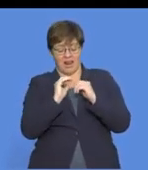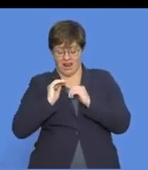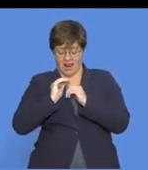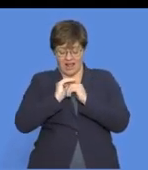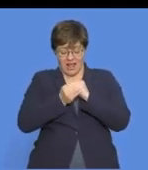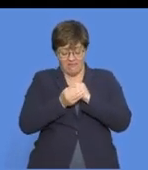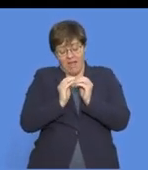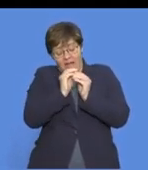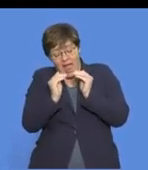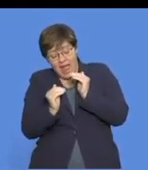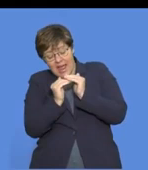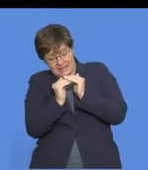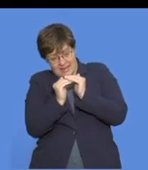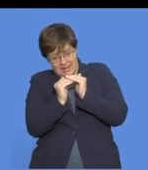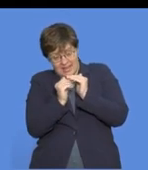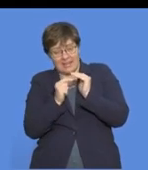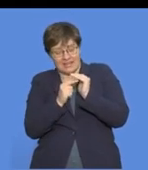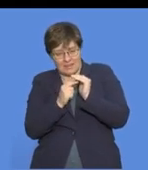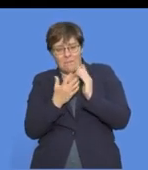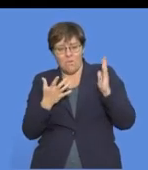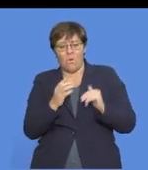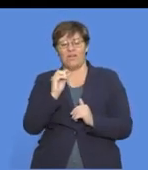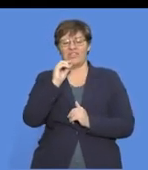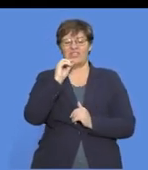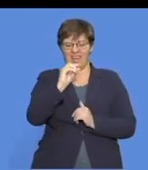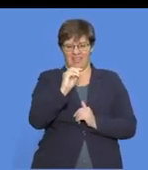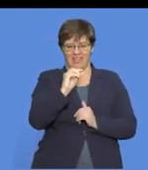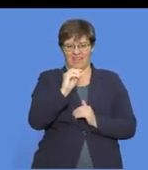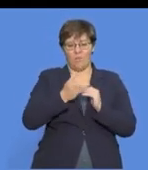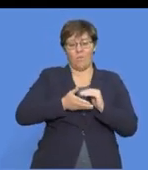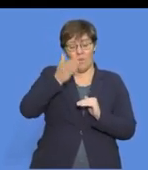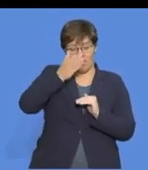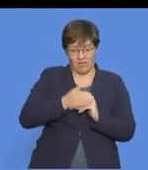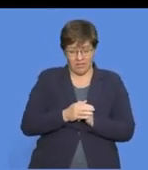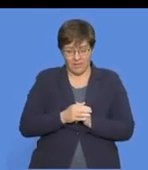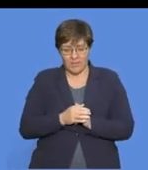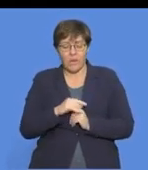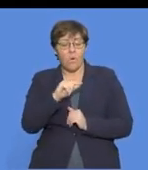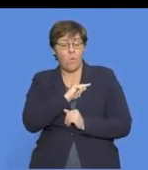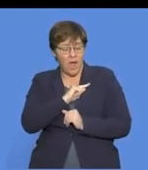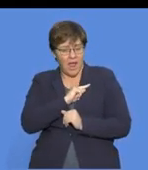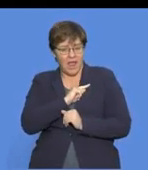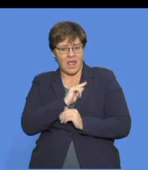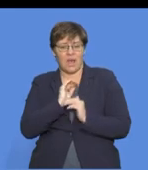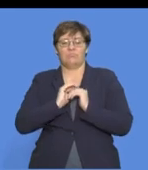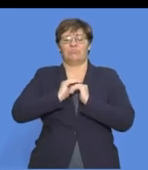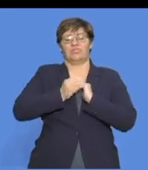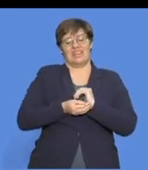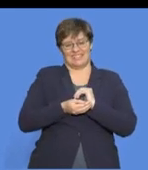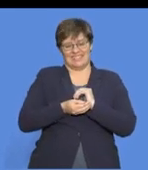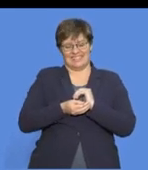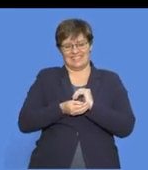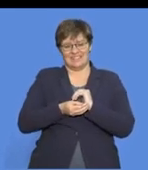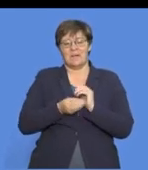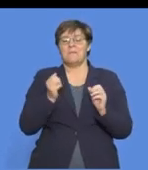often have a thickened wall, because if their job is protection, they need